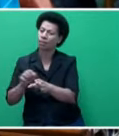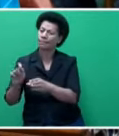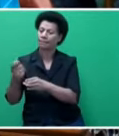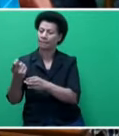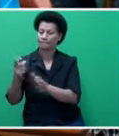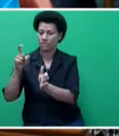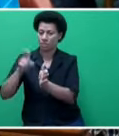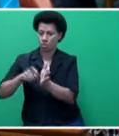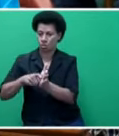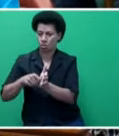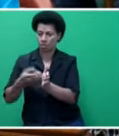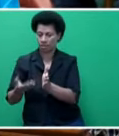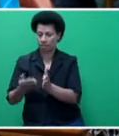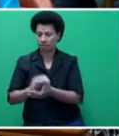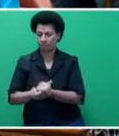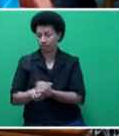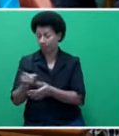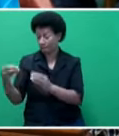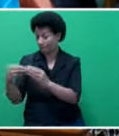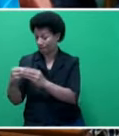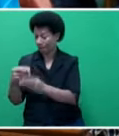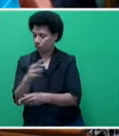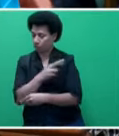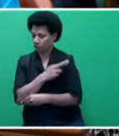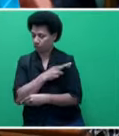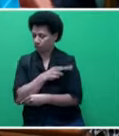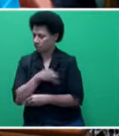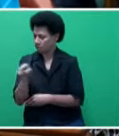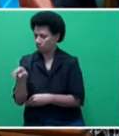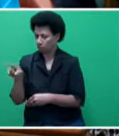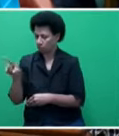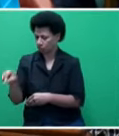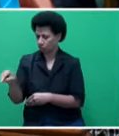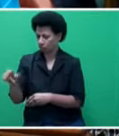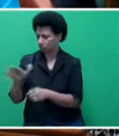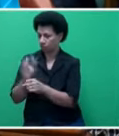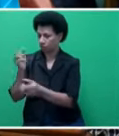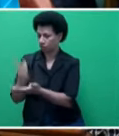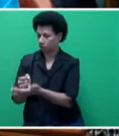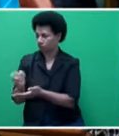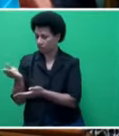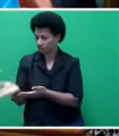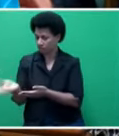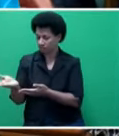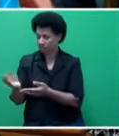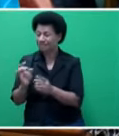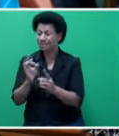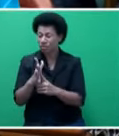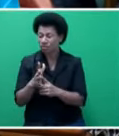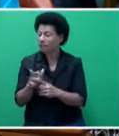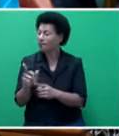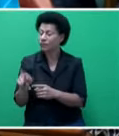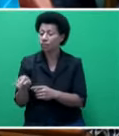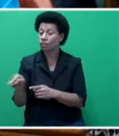some provisioning. I think it's the responsibility of the banks to do that, to ensure, especially for those